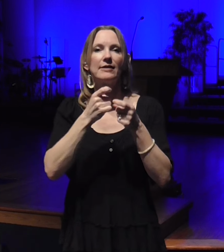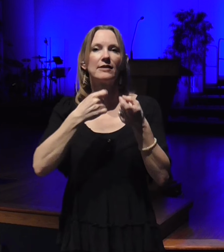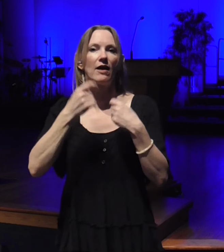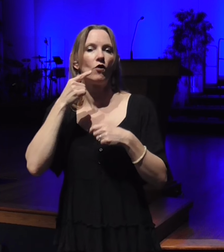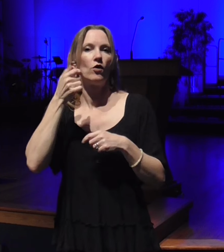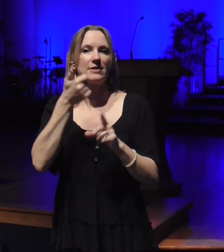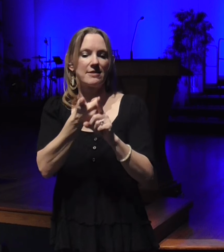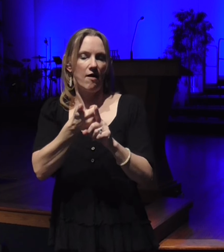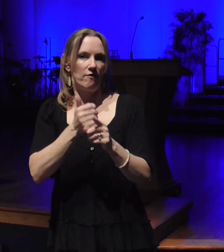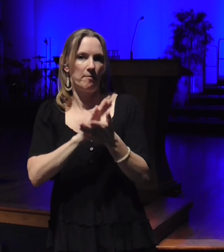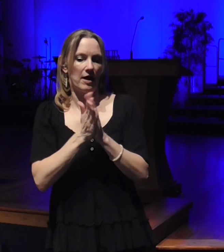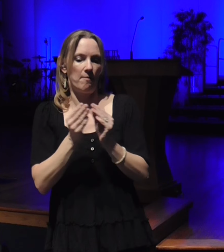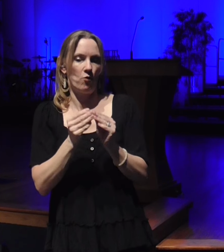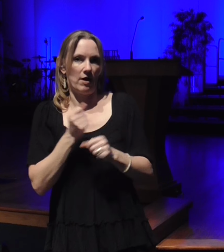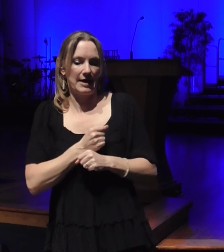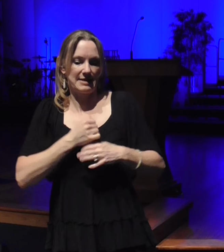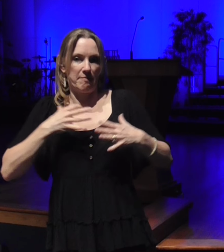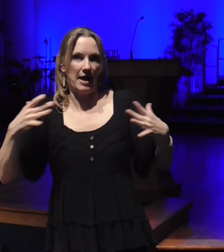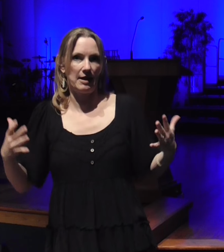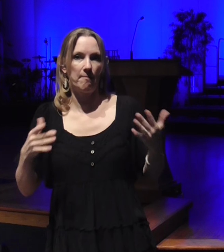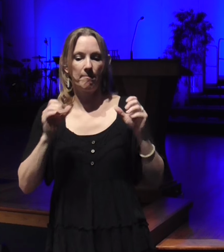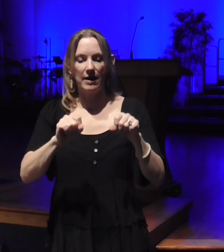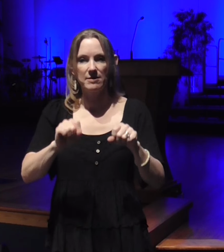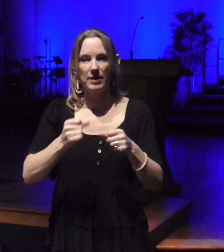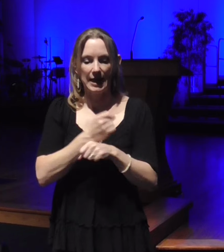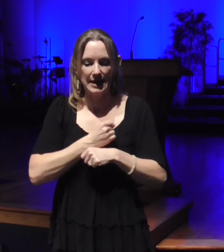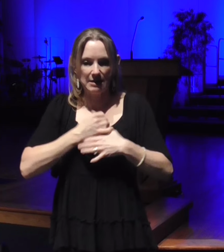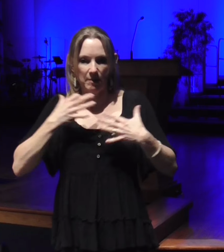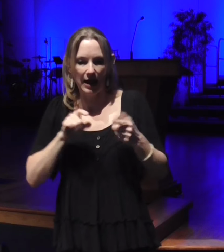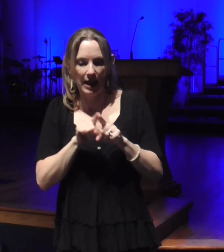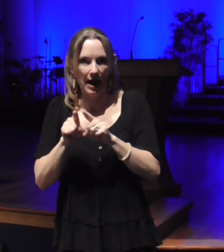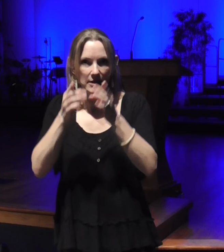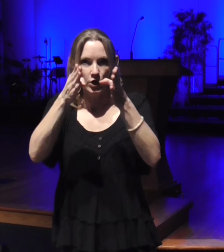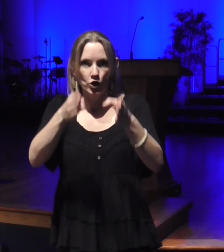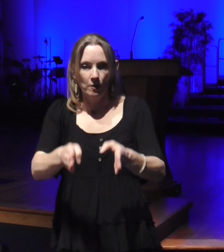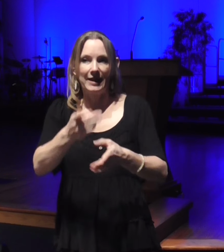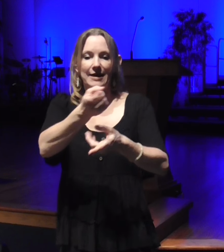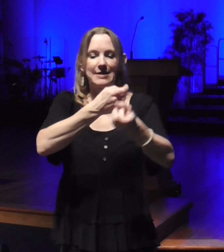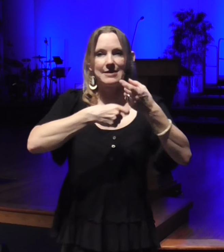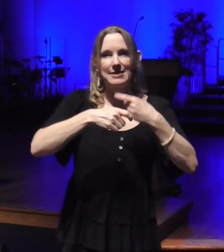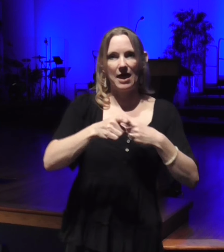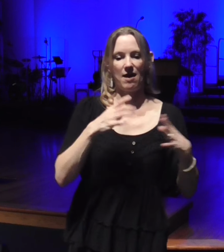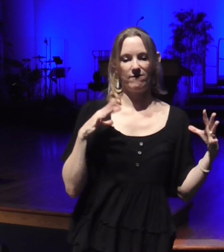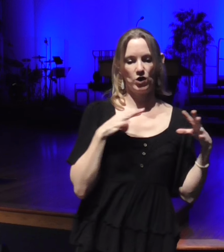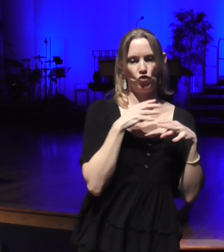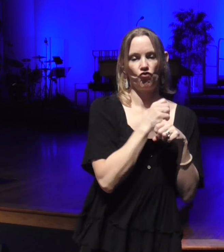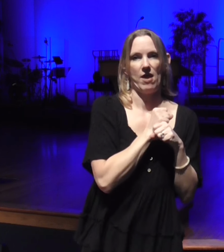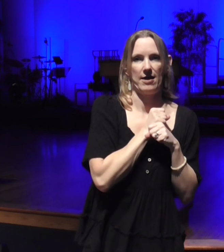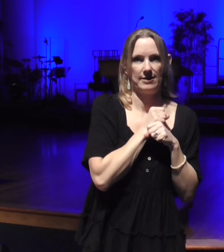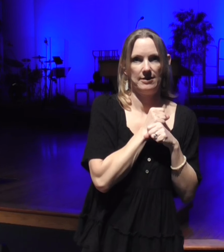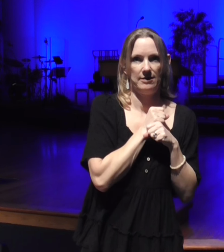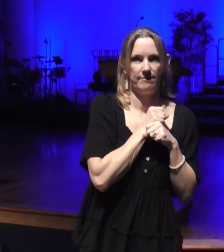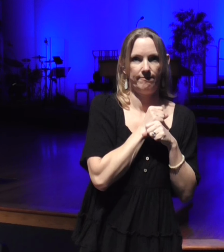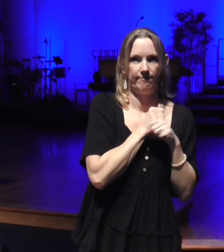expansion of the self, the possibility to expand as a human being rather than contract.